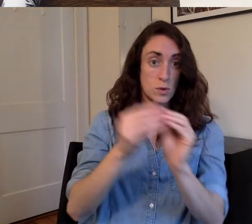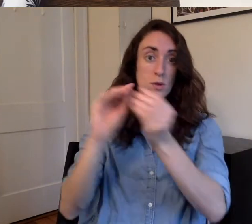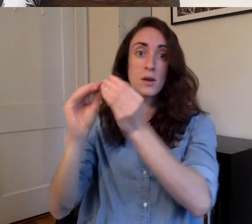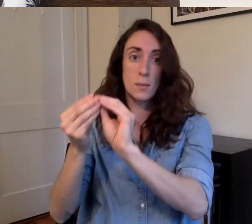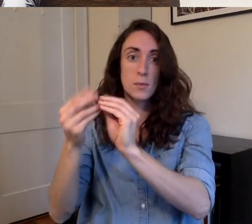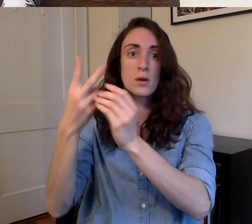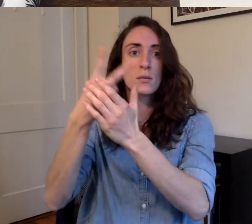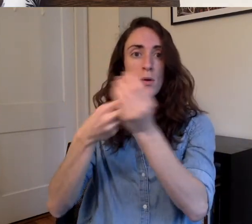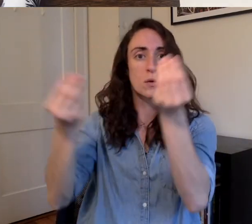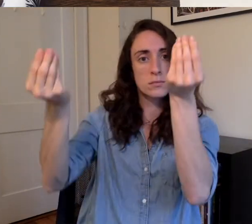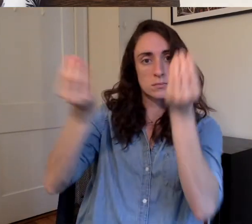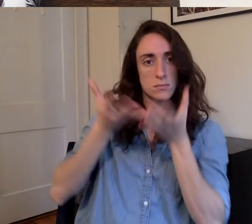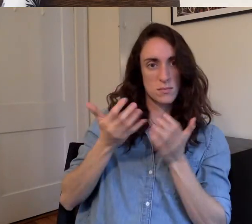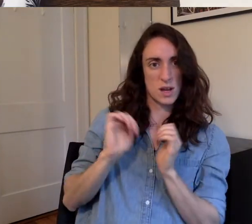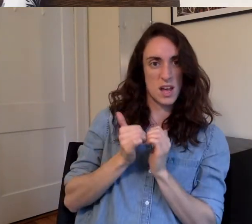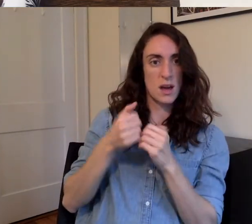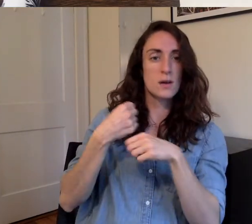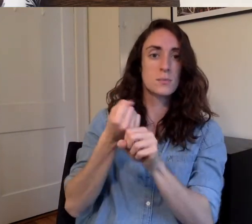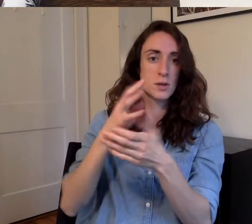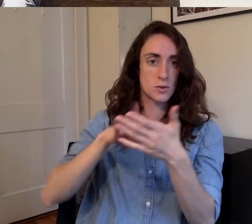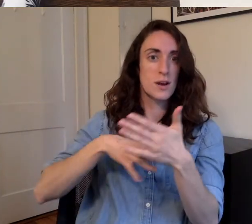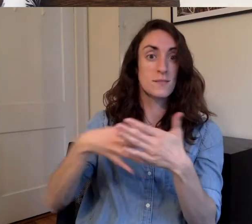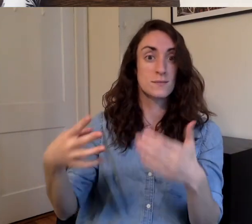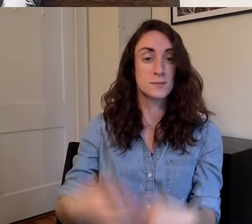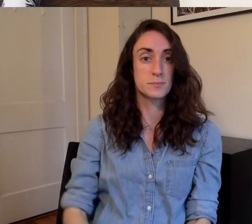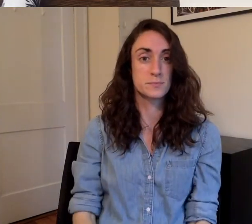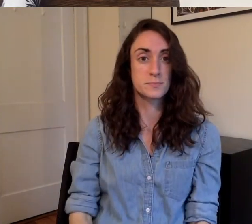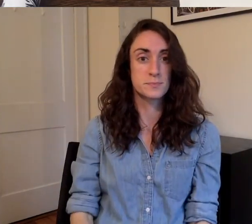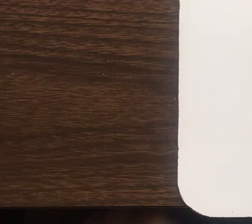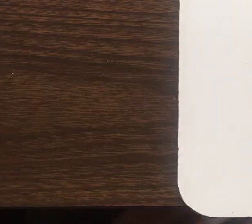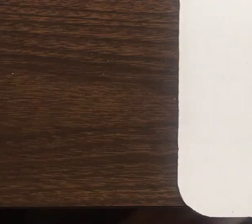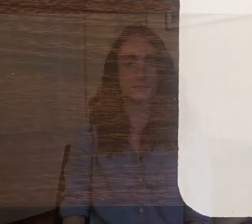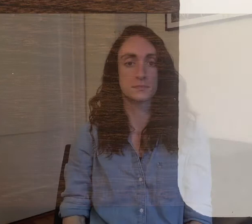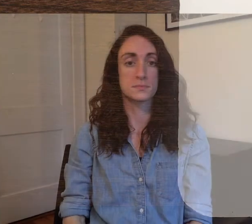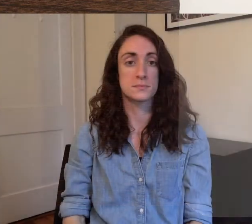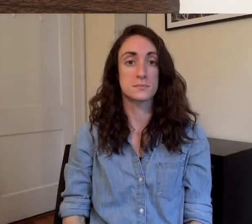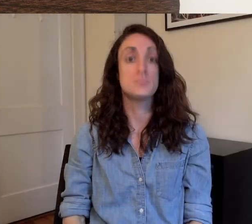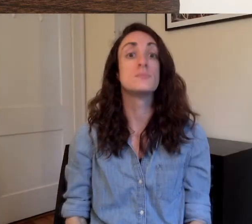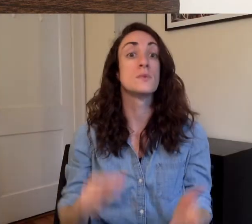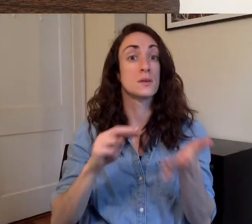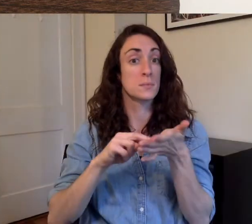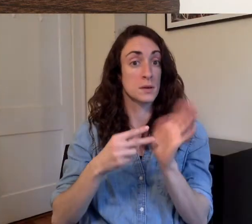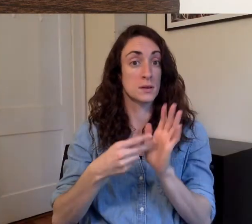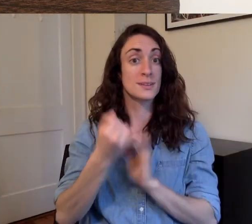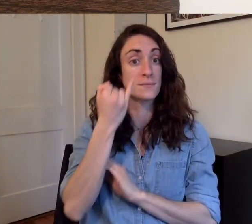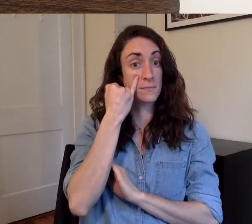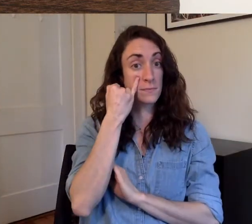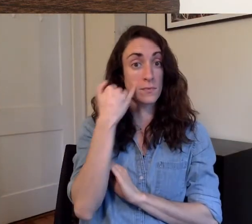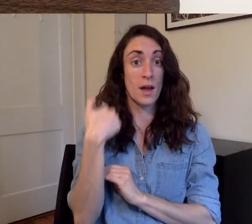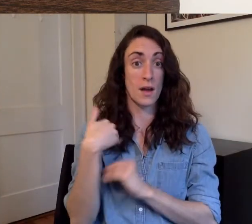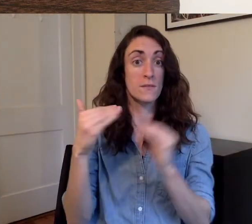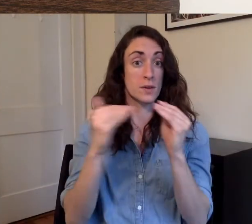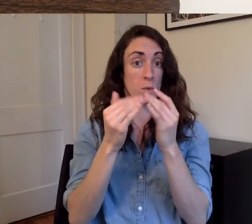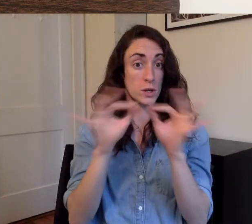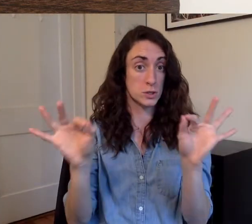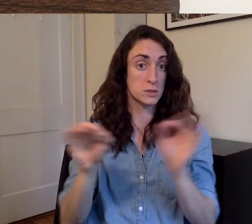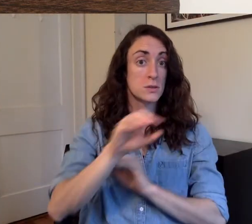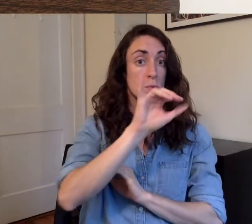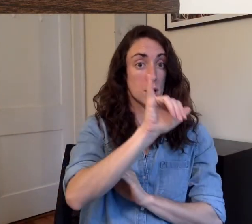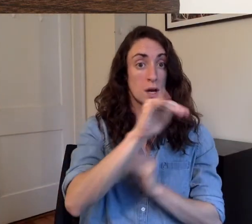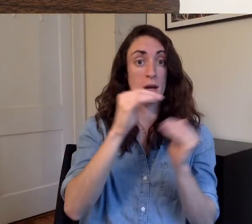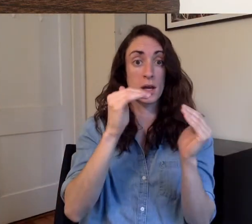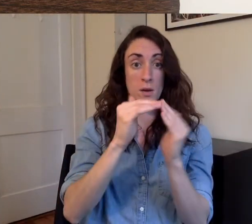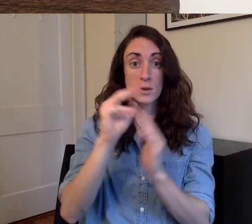some information about the graph, m and b. M is the slope, and b is the y-intercept, and they let us know what the graph will look like.